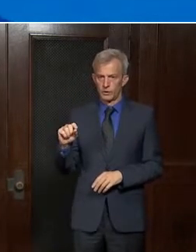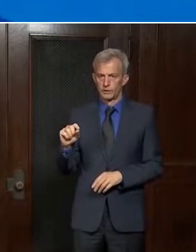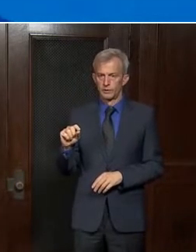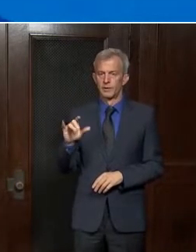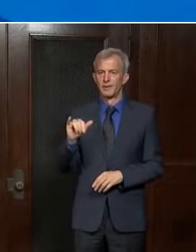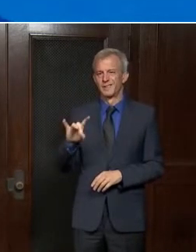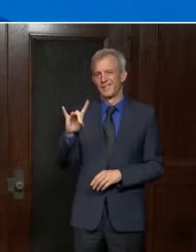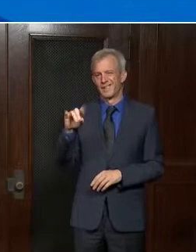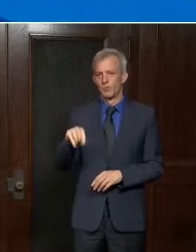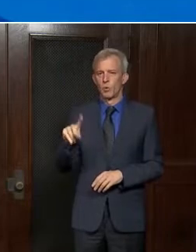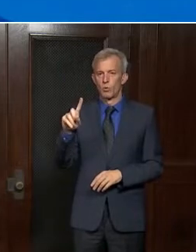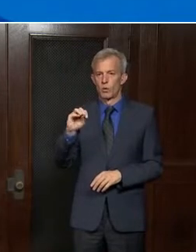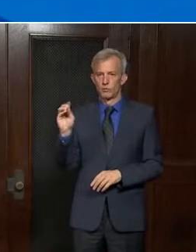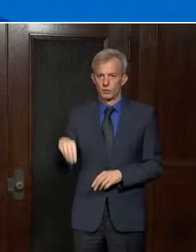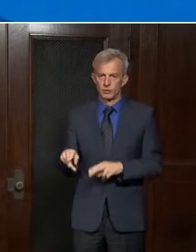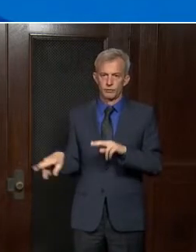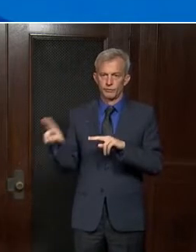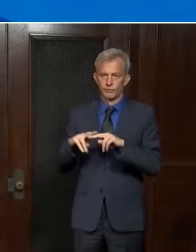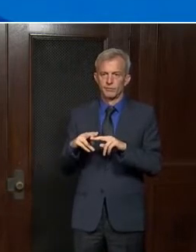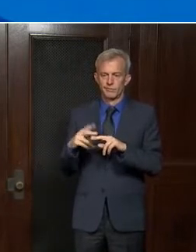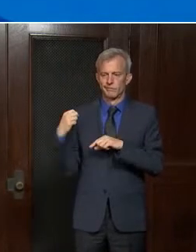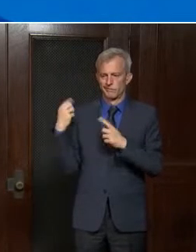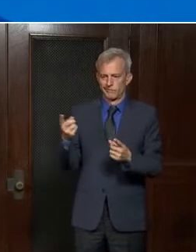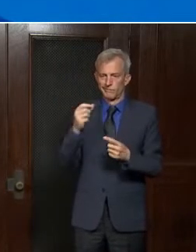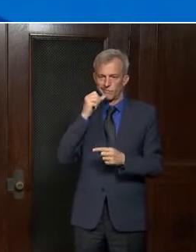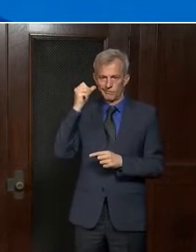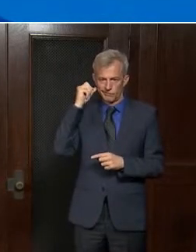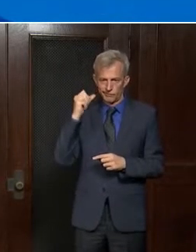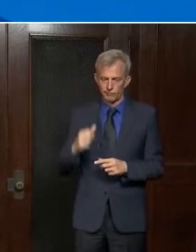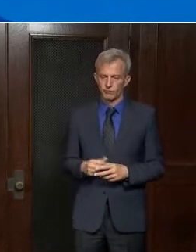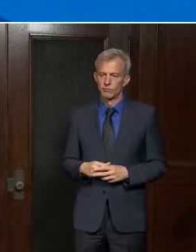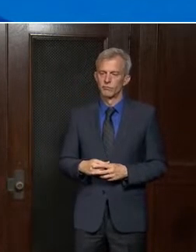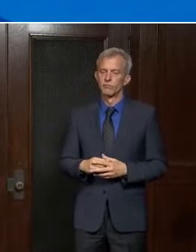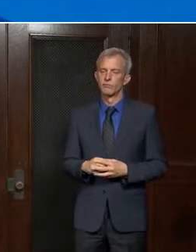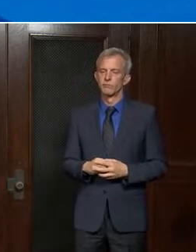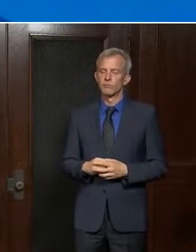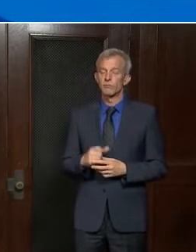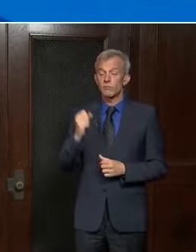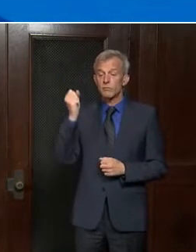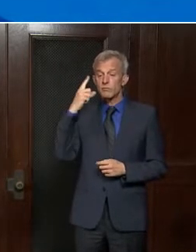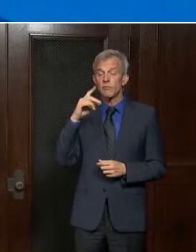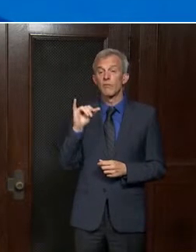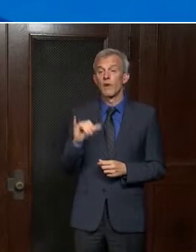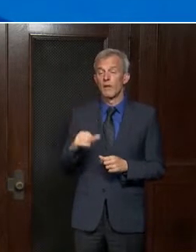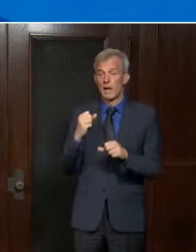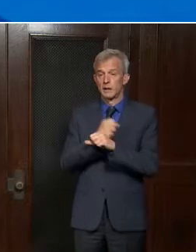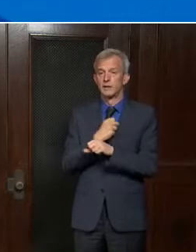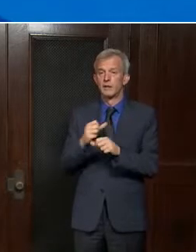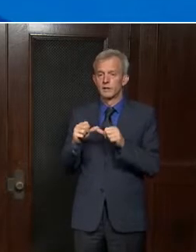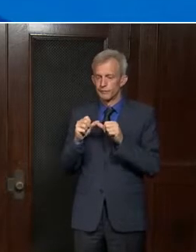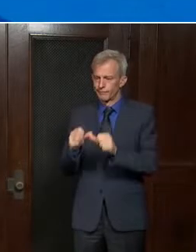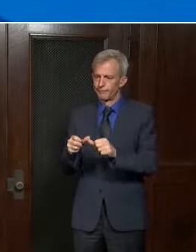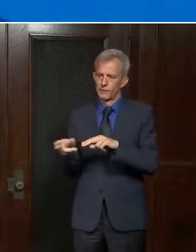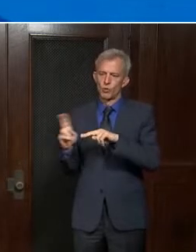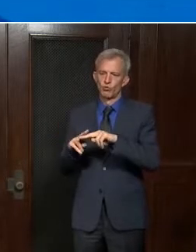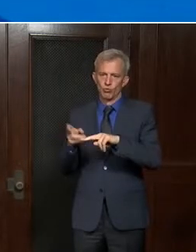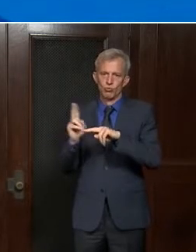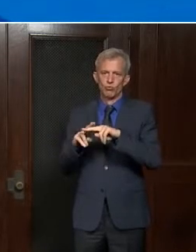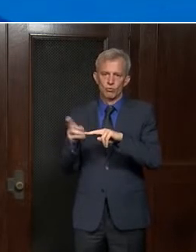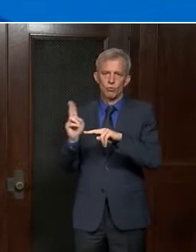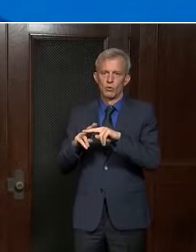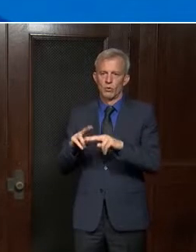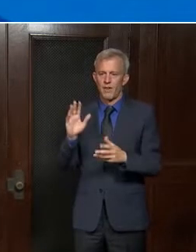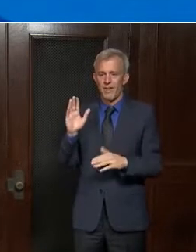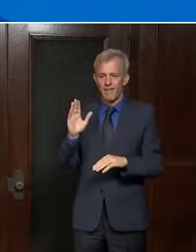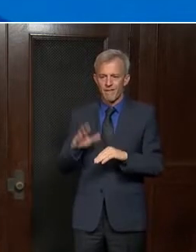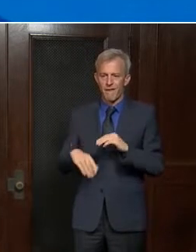that's an 8.1% increase since yesterday. As we see, that statistic is increasing still at a higher rate than our overall